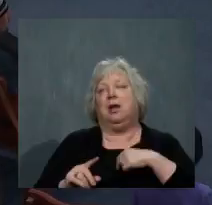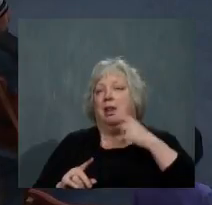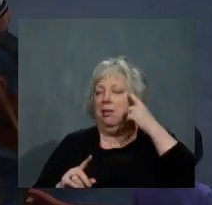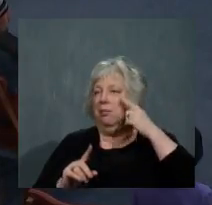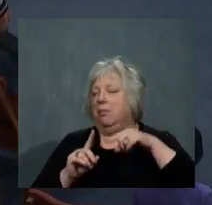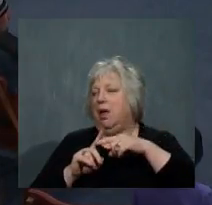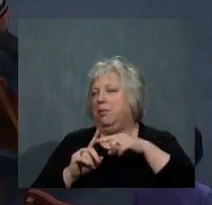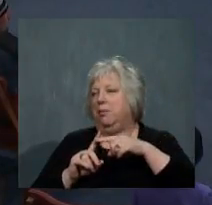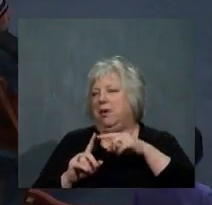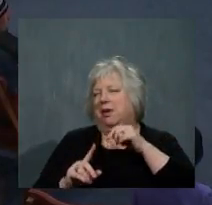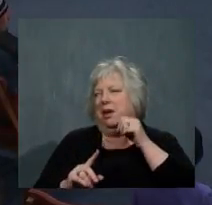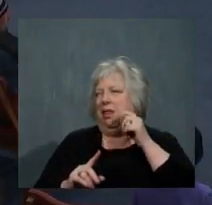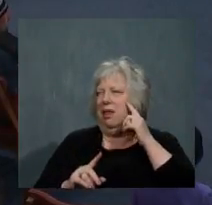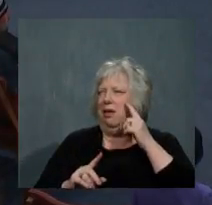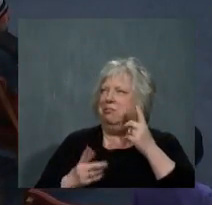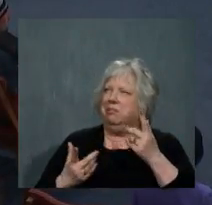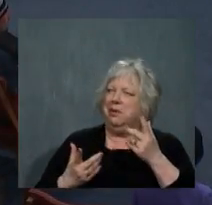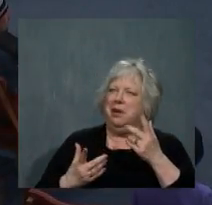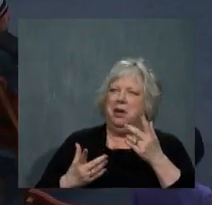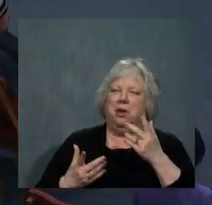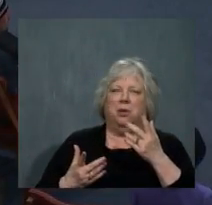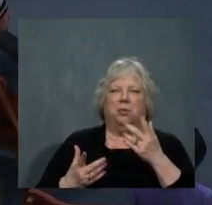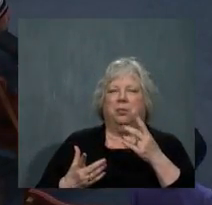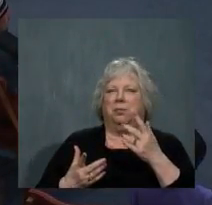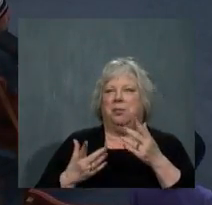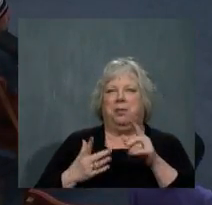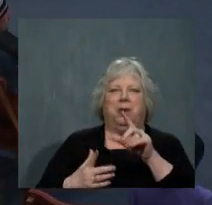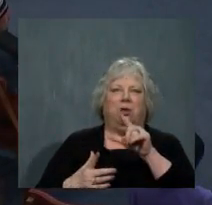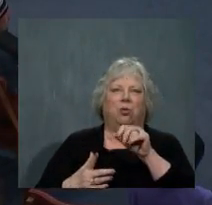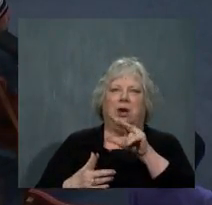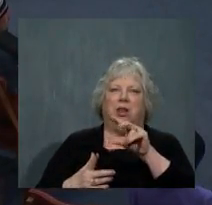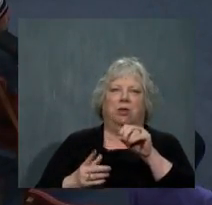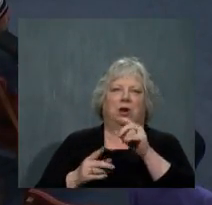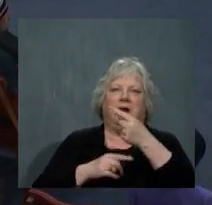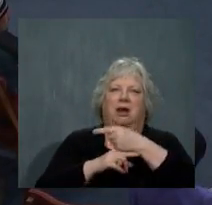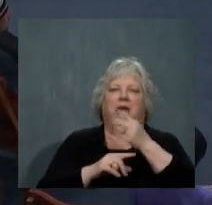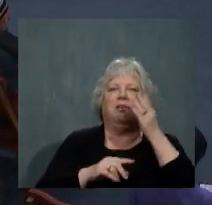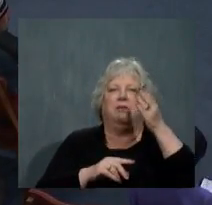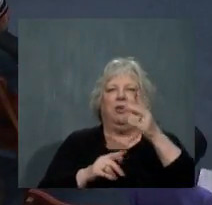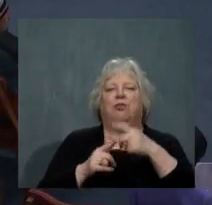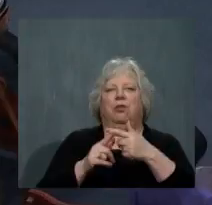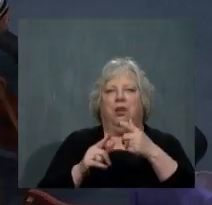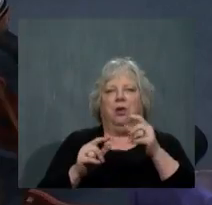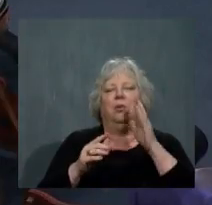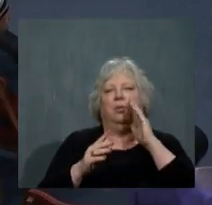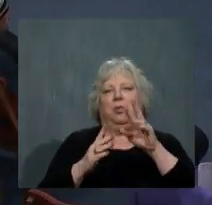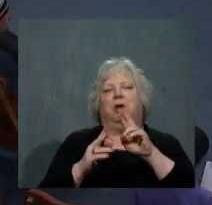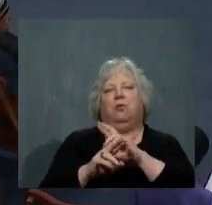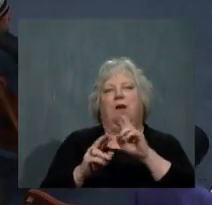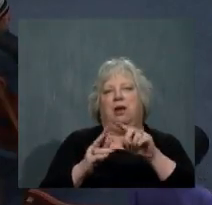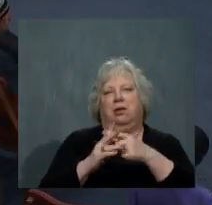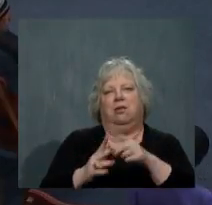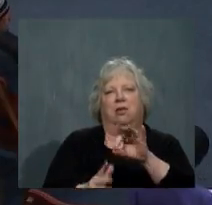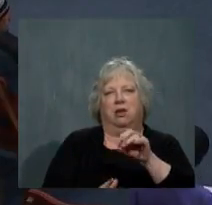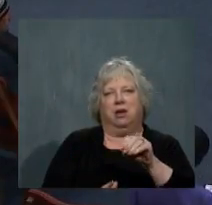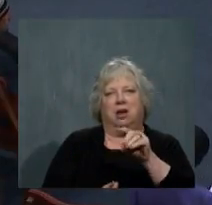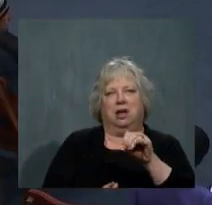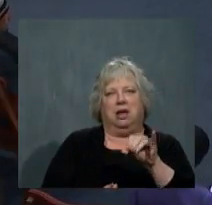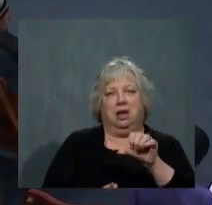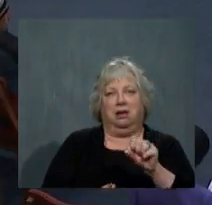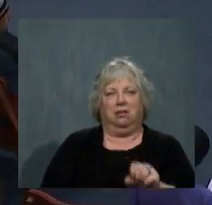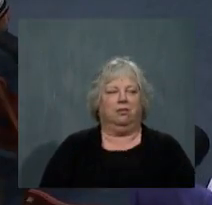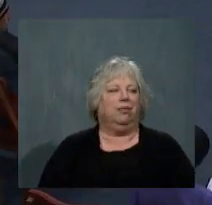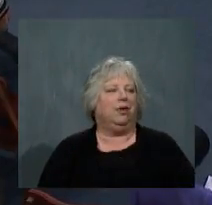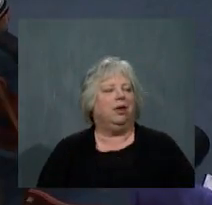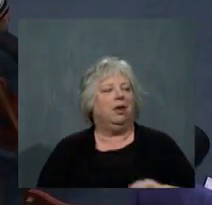see any way we're going to be ready for 20, 30 days out. I see. Okay. Thank you. Director Wyrick,